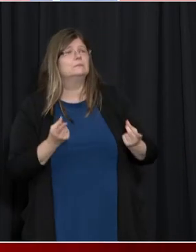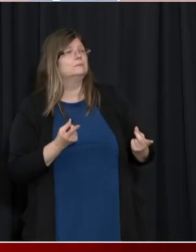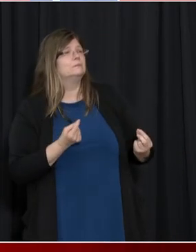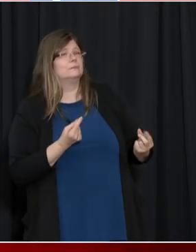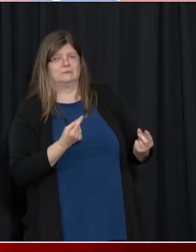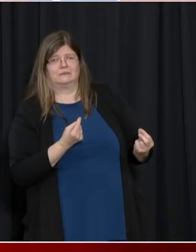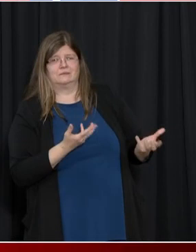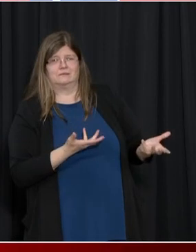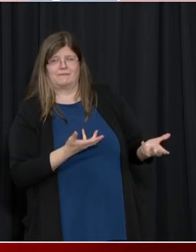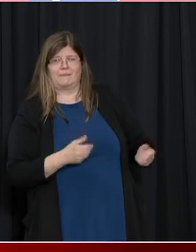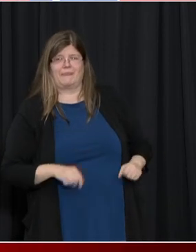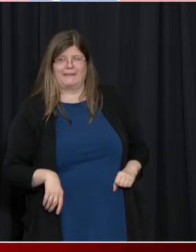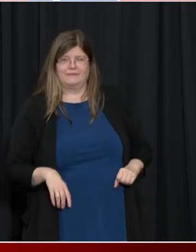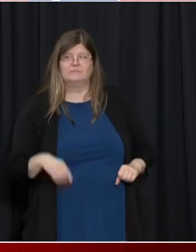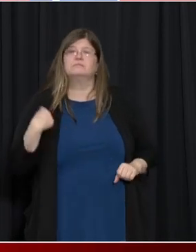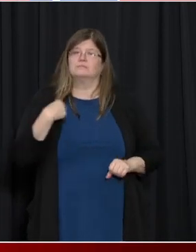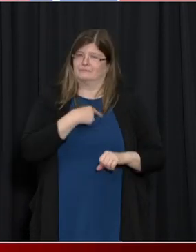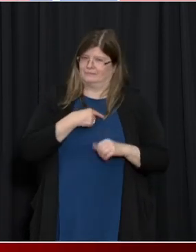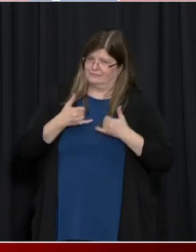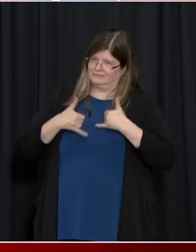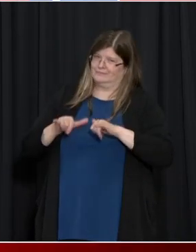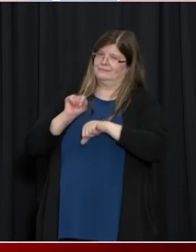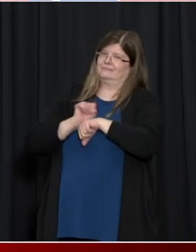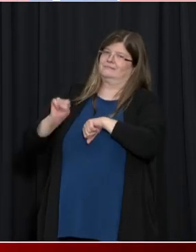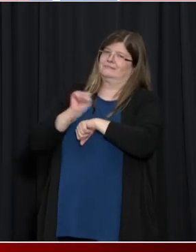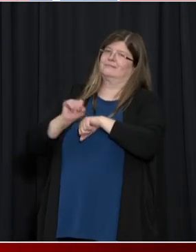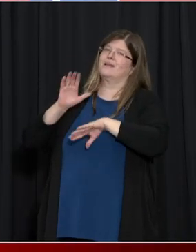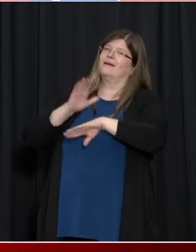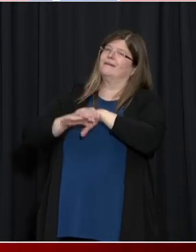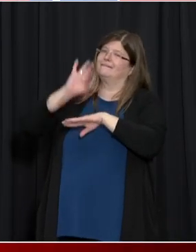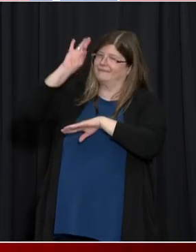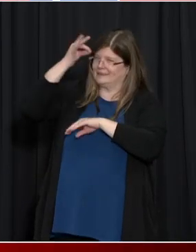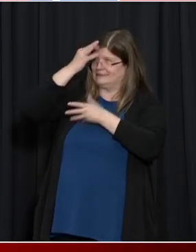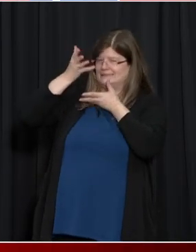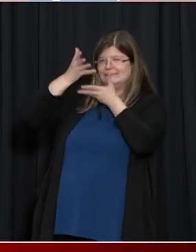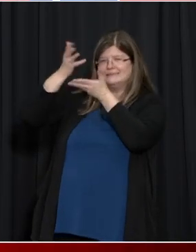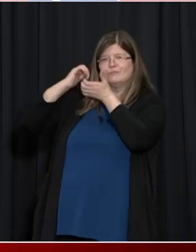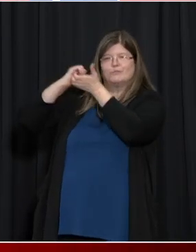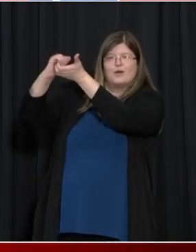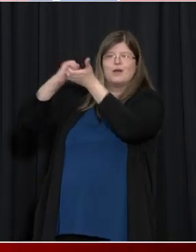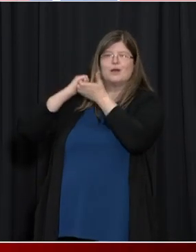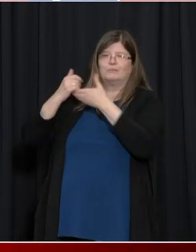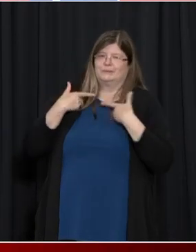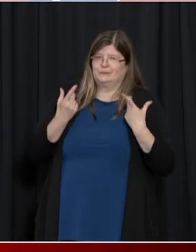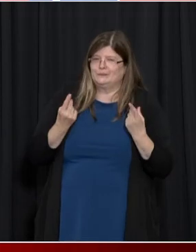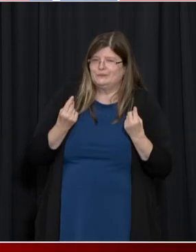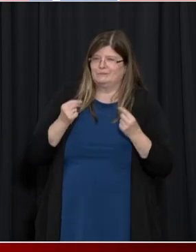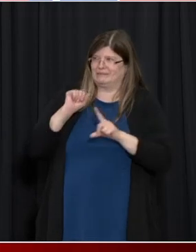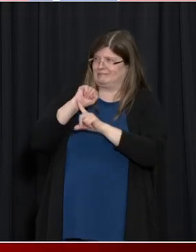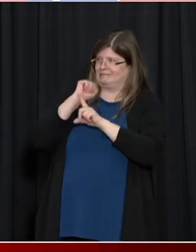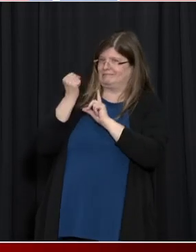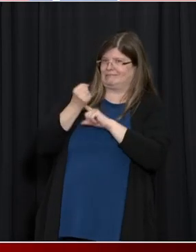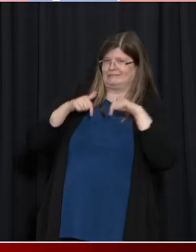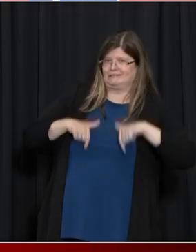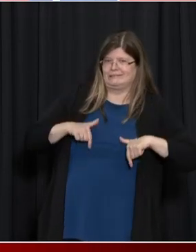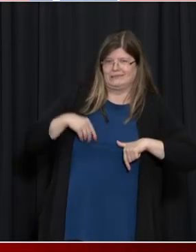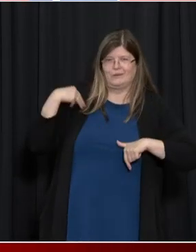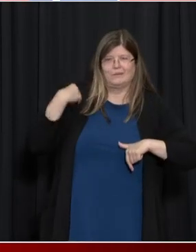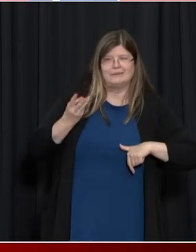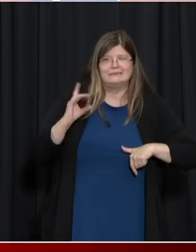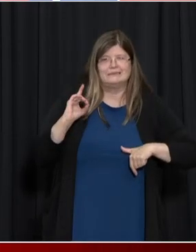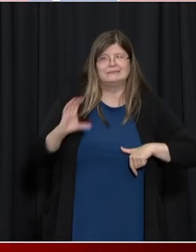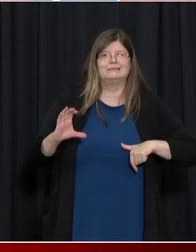work with our federal partners, Mark, to let them know what the situation is in Washington, D.C.,